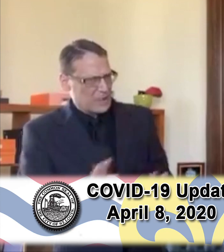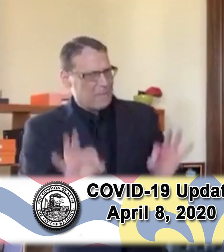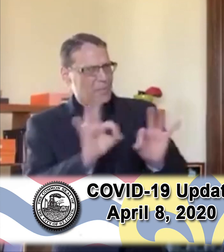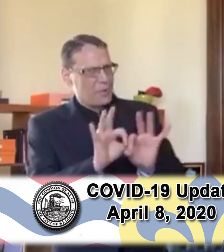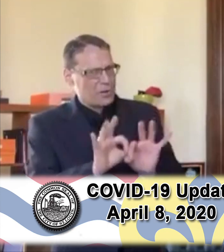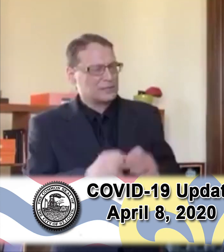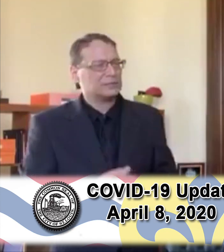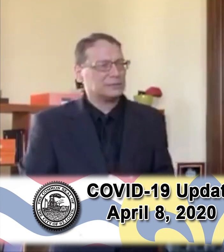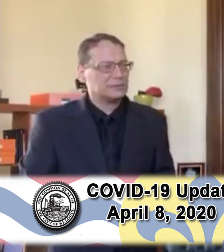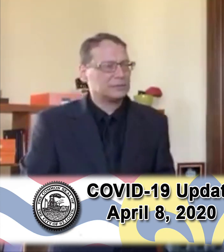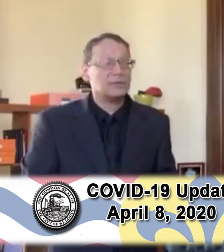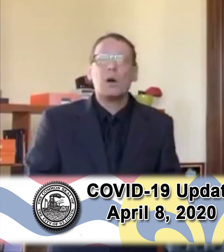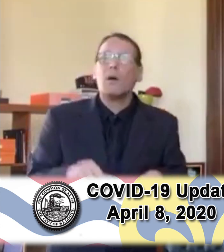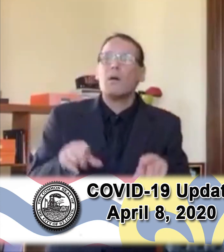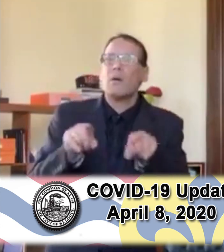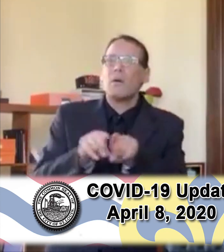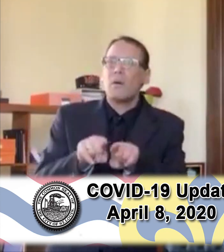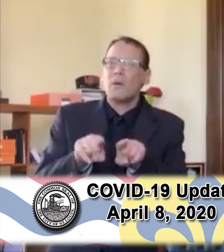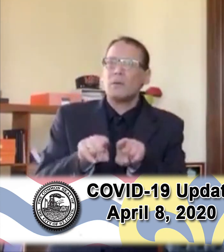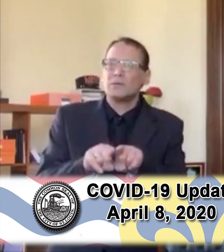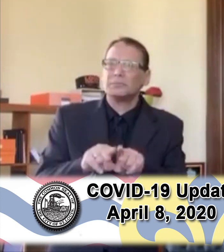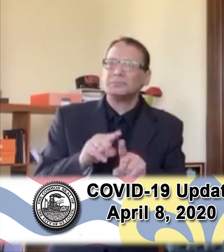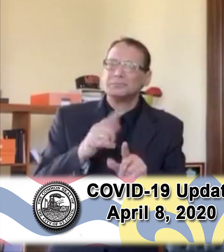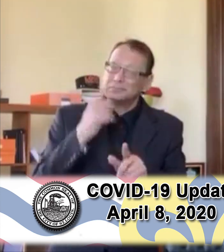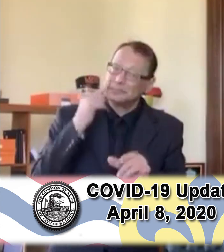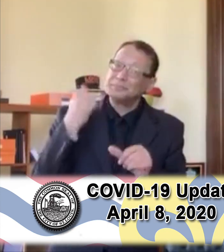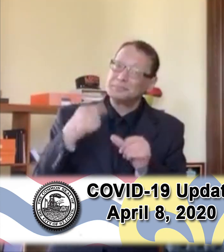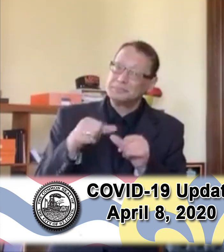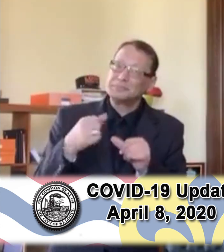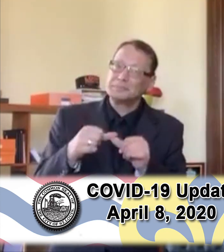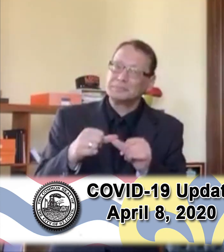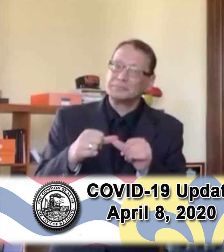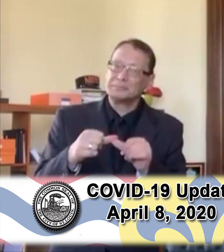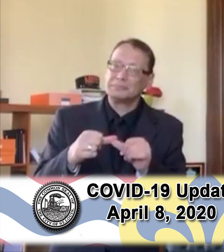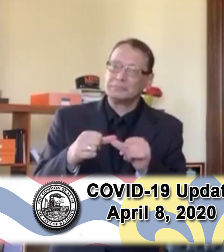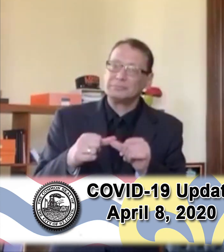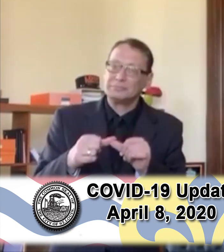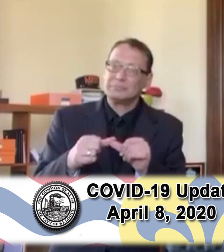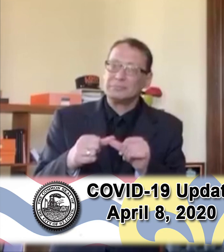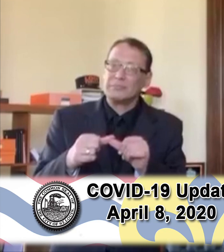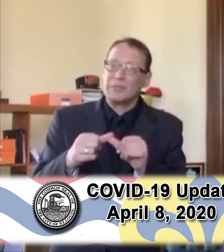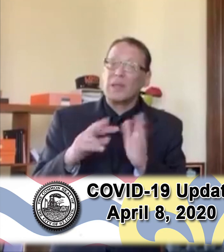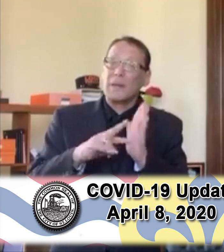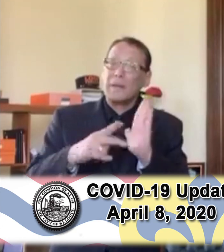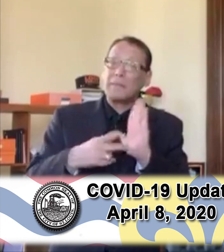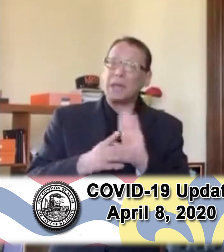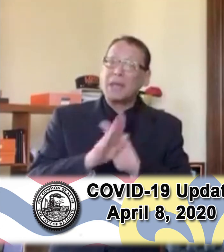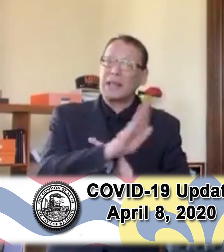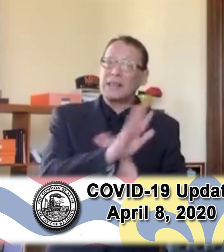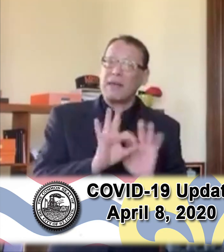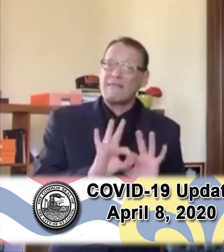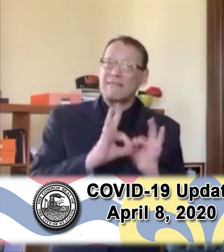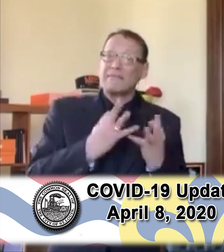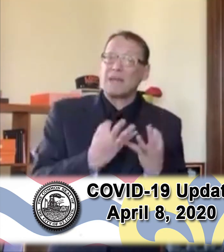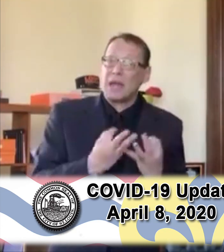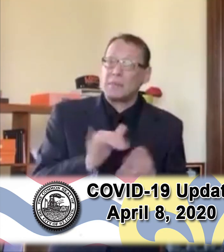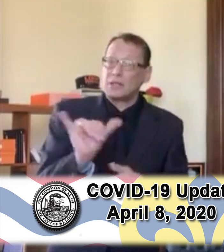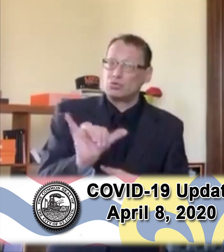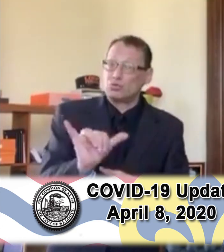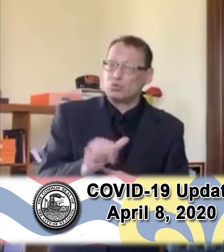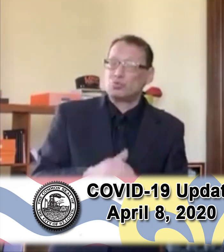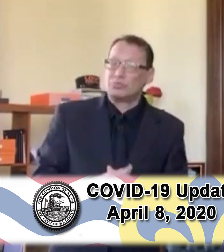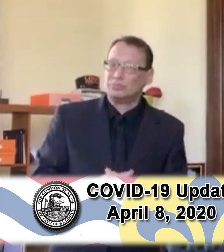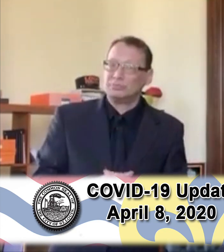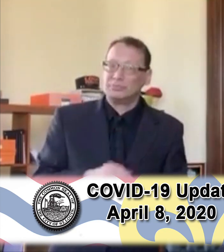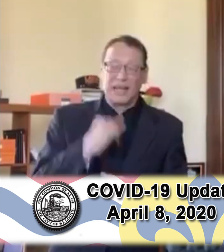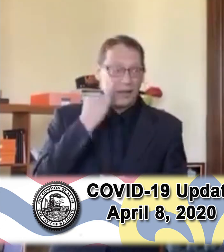is. And also remind folks that includes their family members who are not in their same